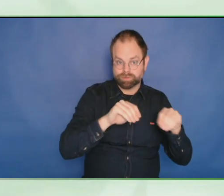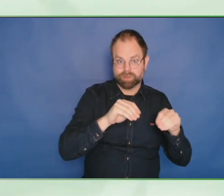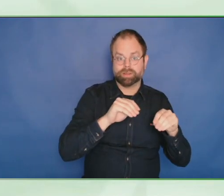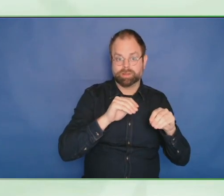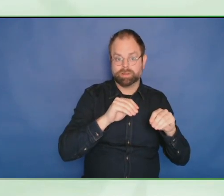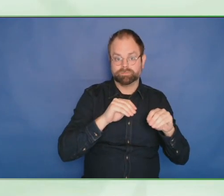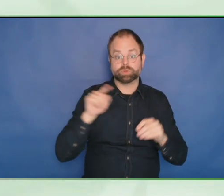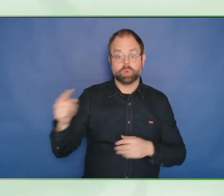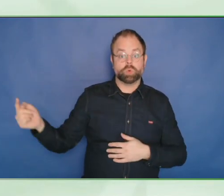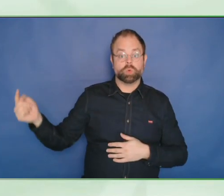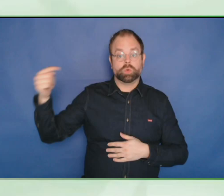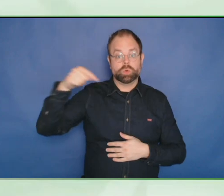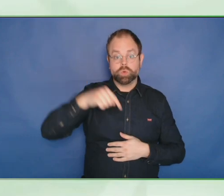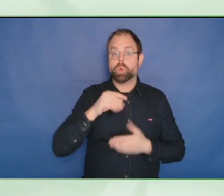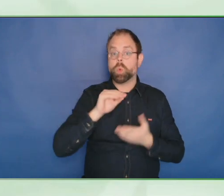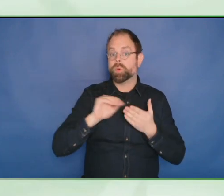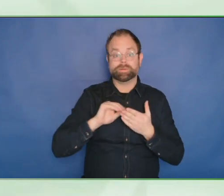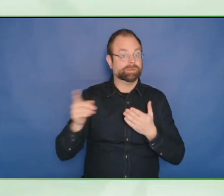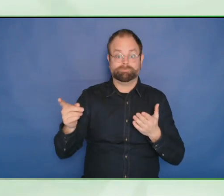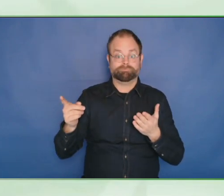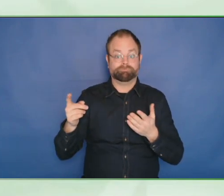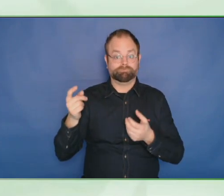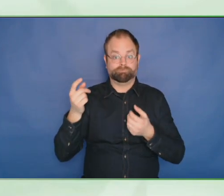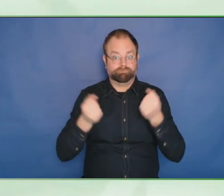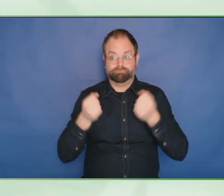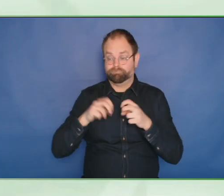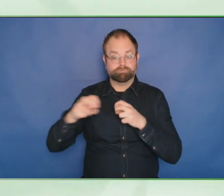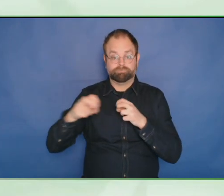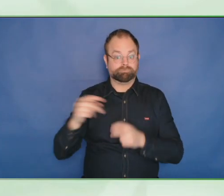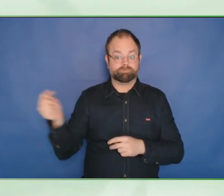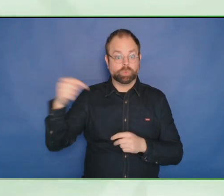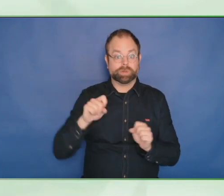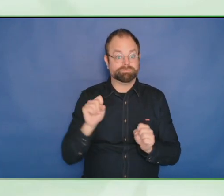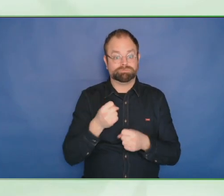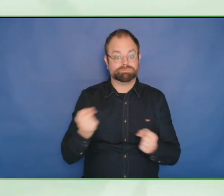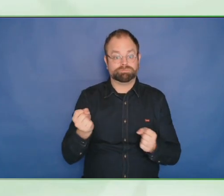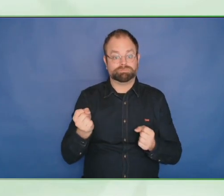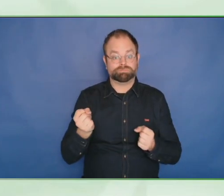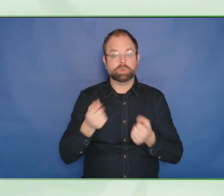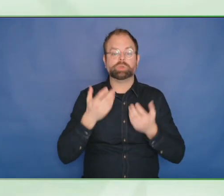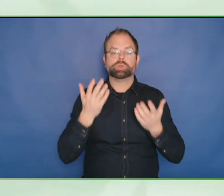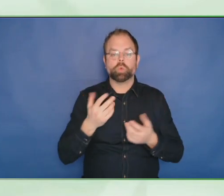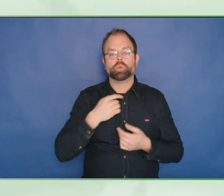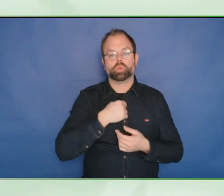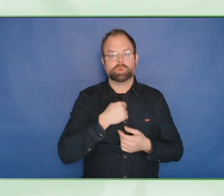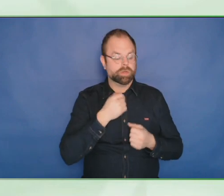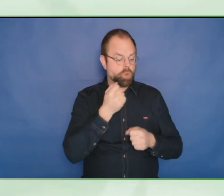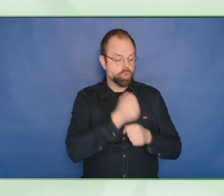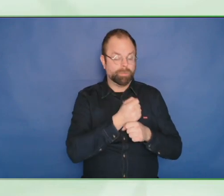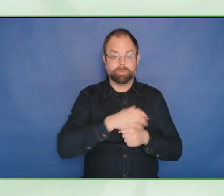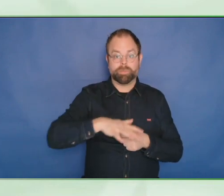have ramps to be able for them to be able to leave their houses, we also provide that. We also work on